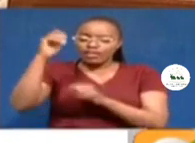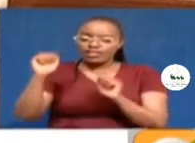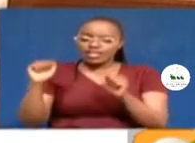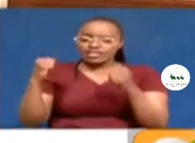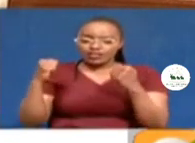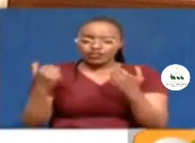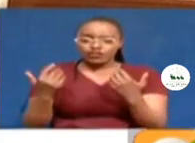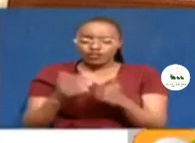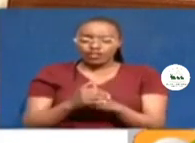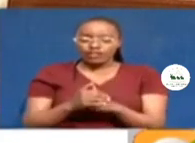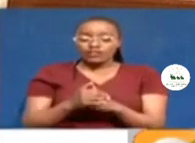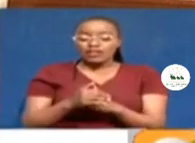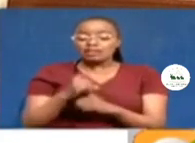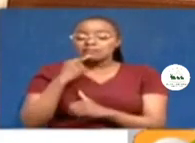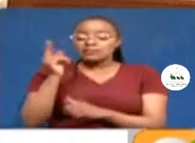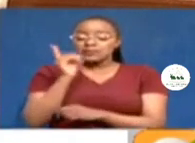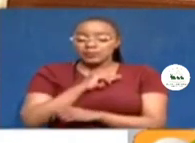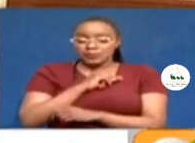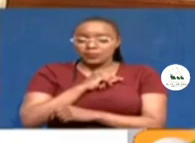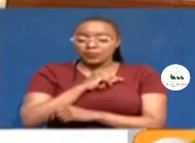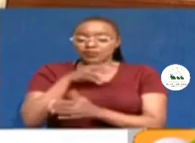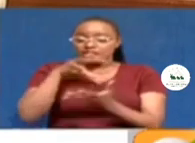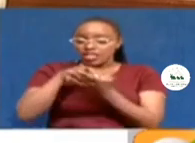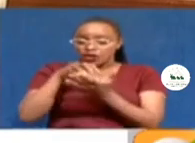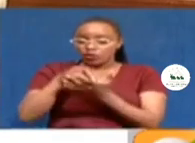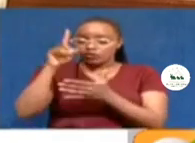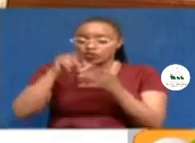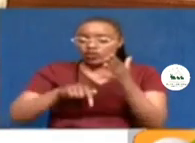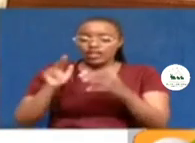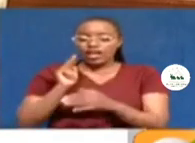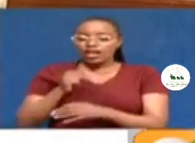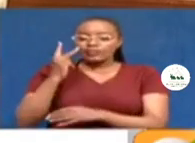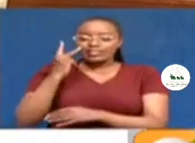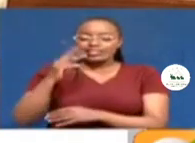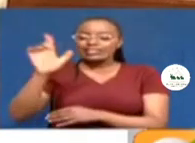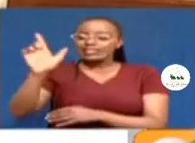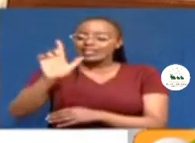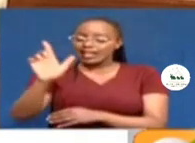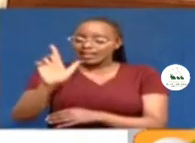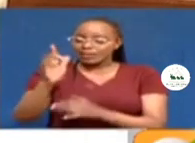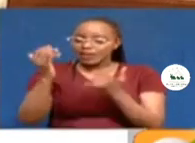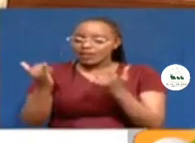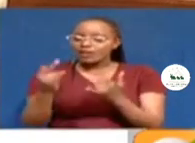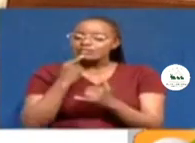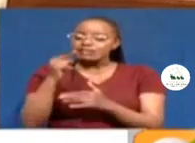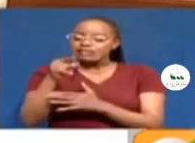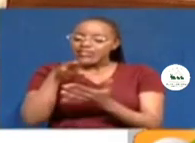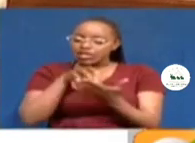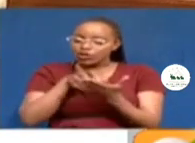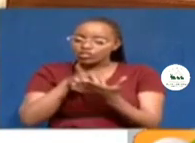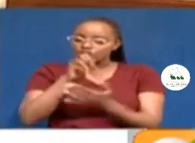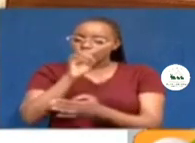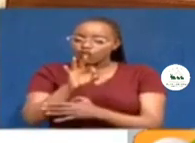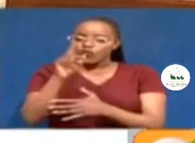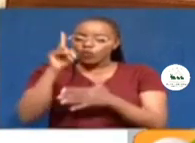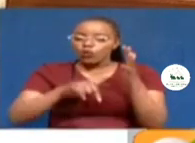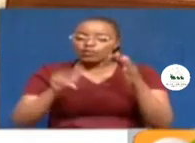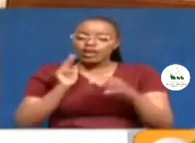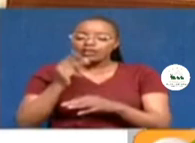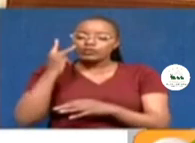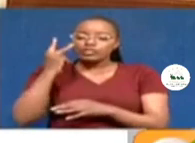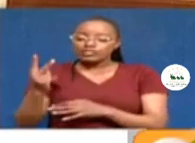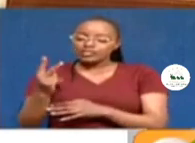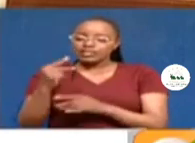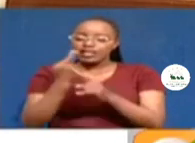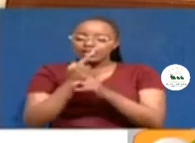secure. And I say this in the context of what we are seeing in Laikipia. I say this in the context of what we are seeing